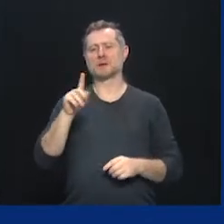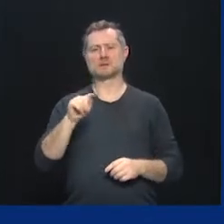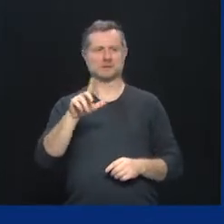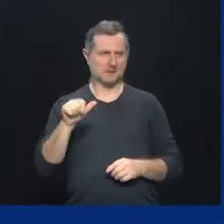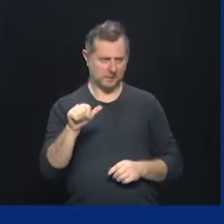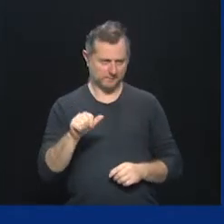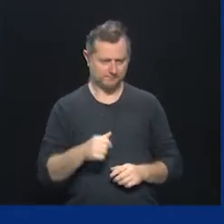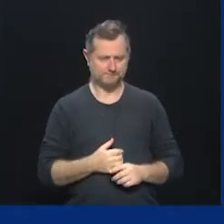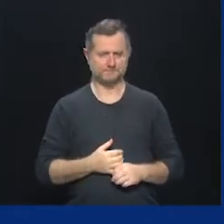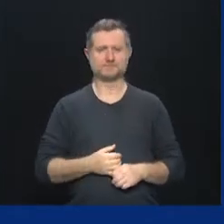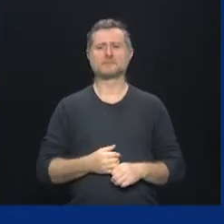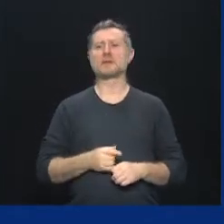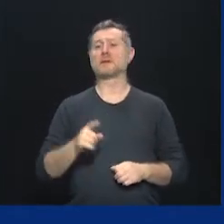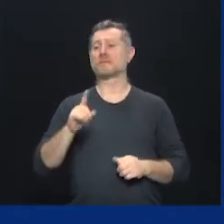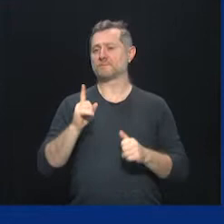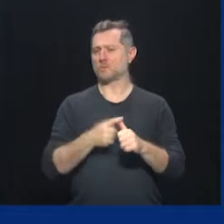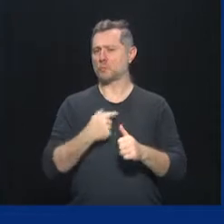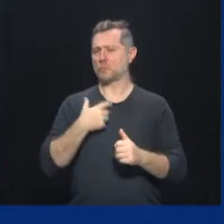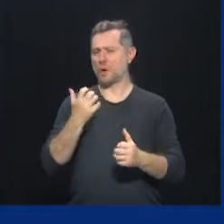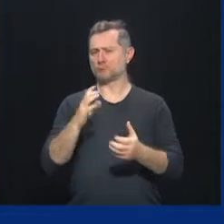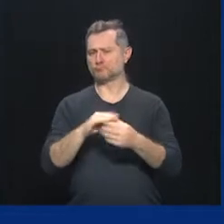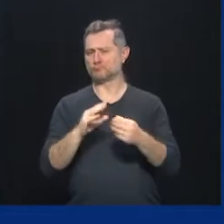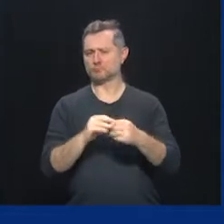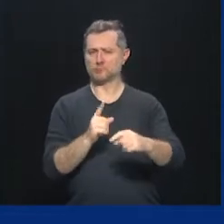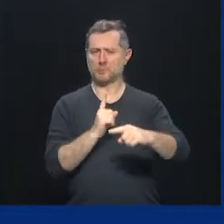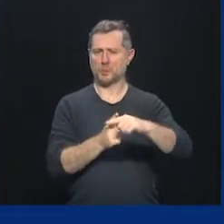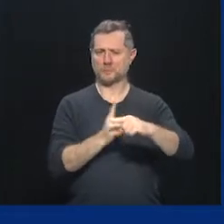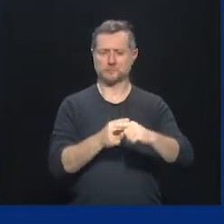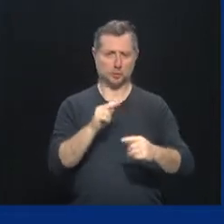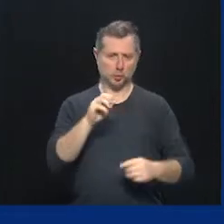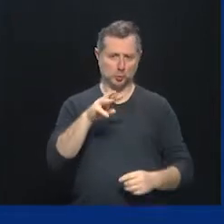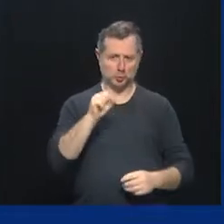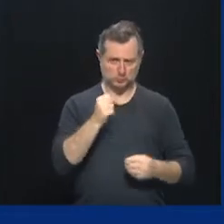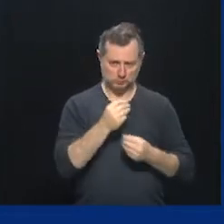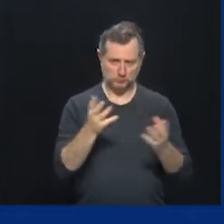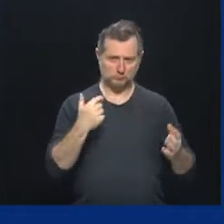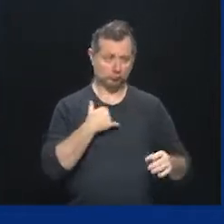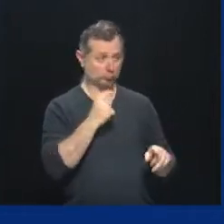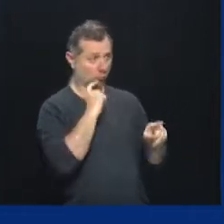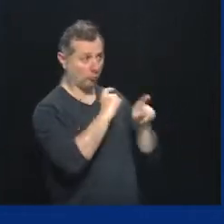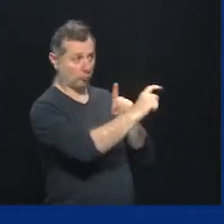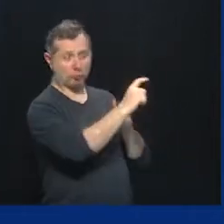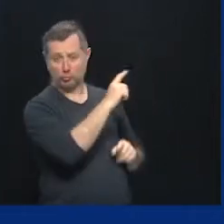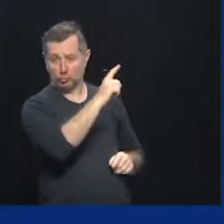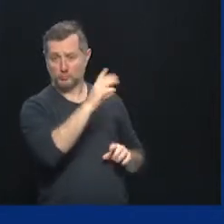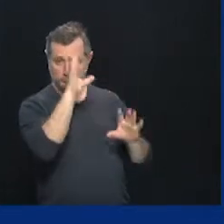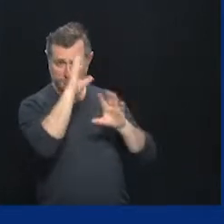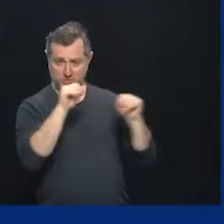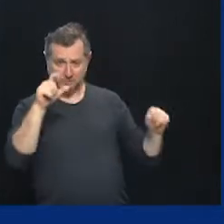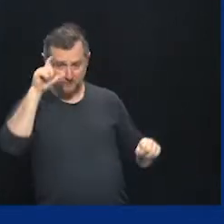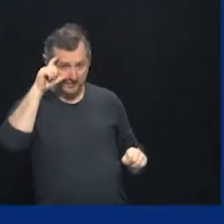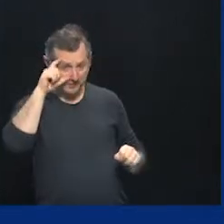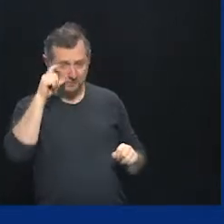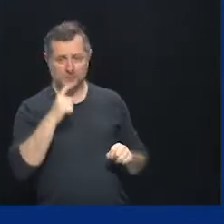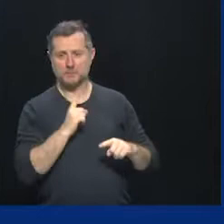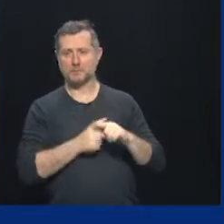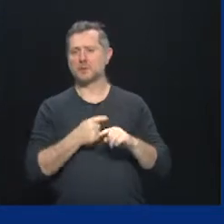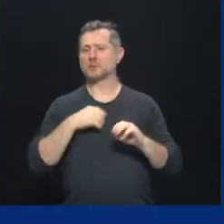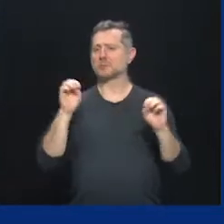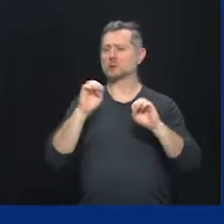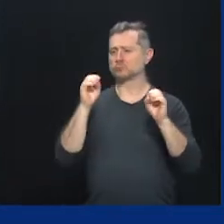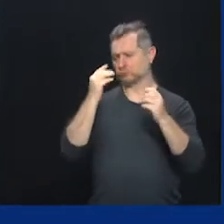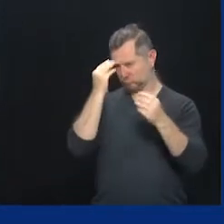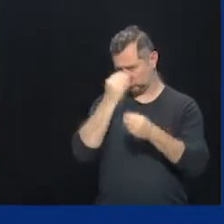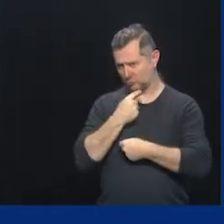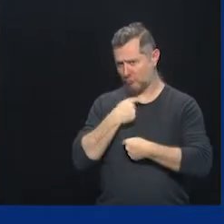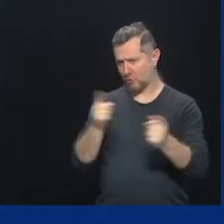positive news. As a result of my phone call to President Biden yesterday and also my emergency declaration submission, we did get approval